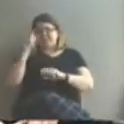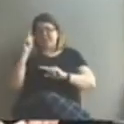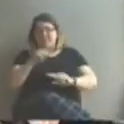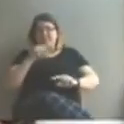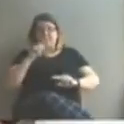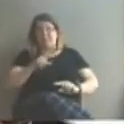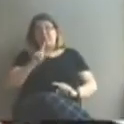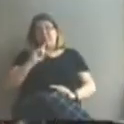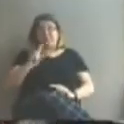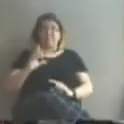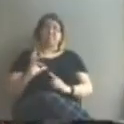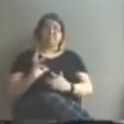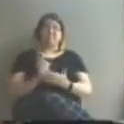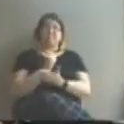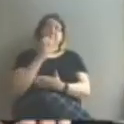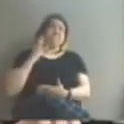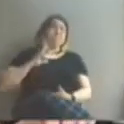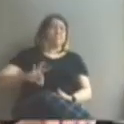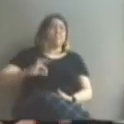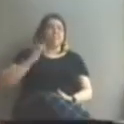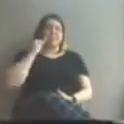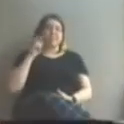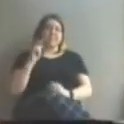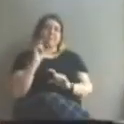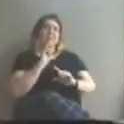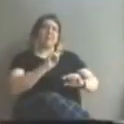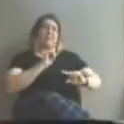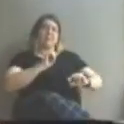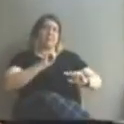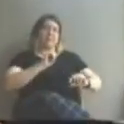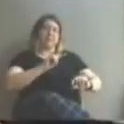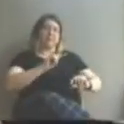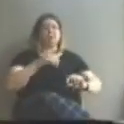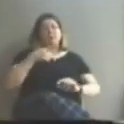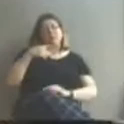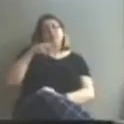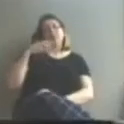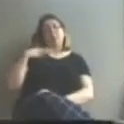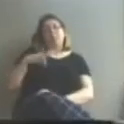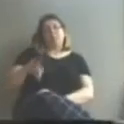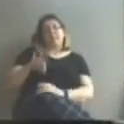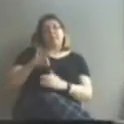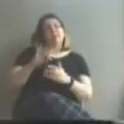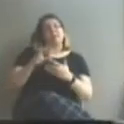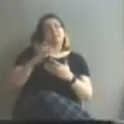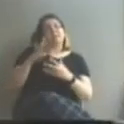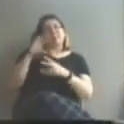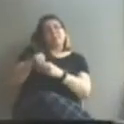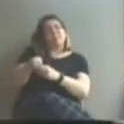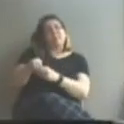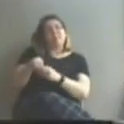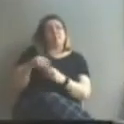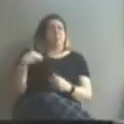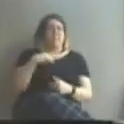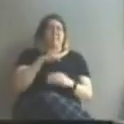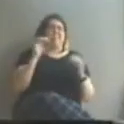actually advantageous of them. There's a profit margin always involved. We have no profit margin in